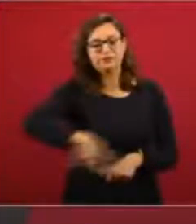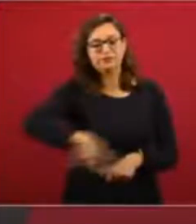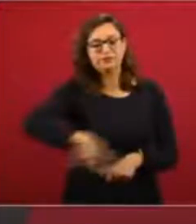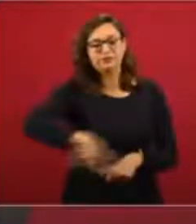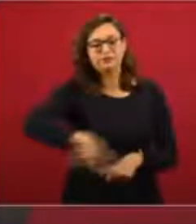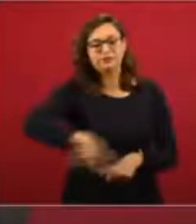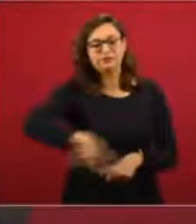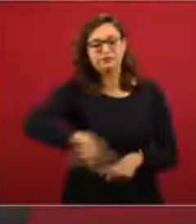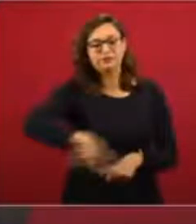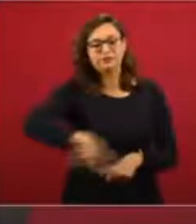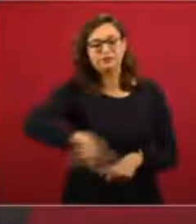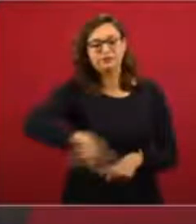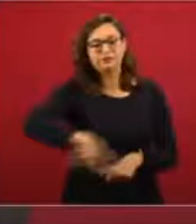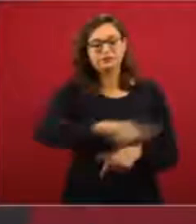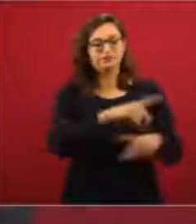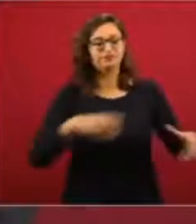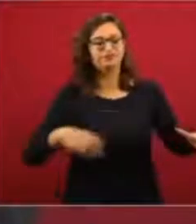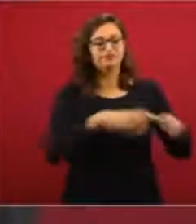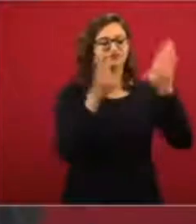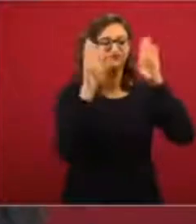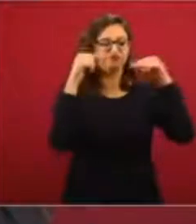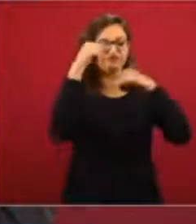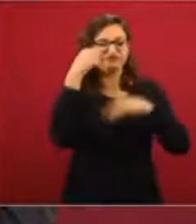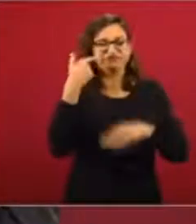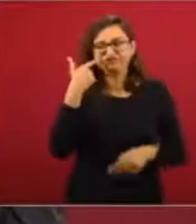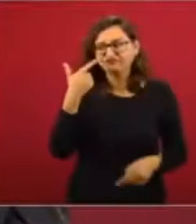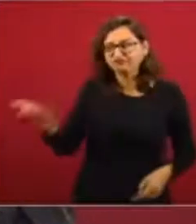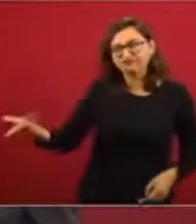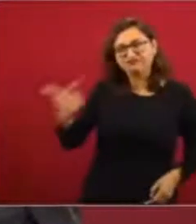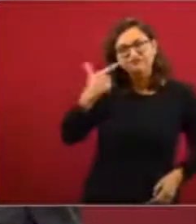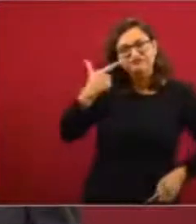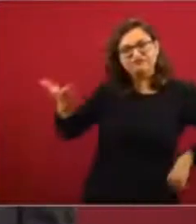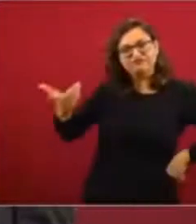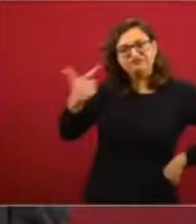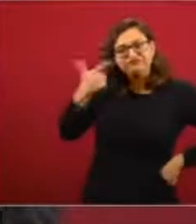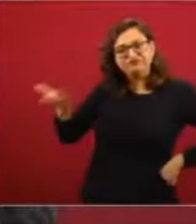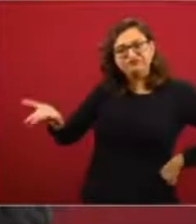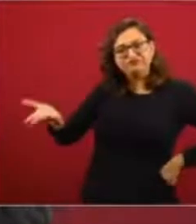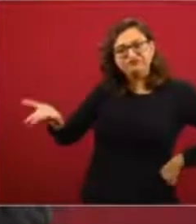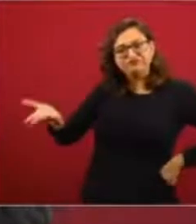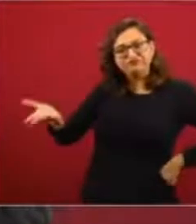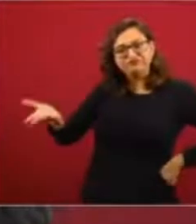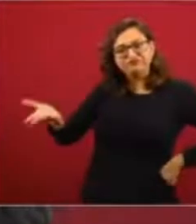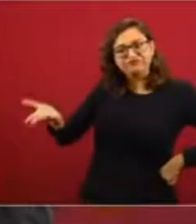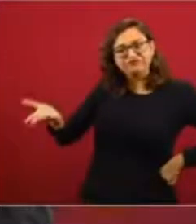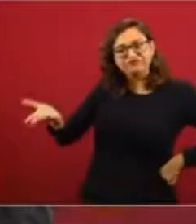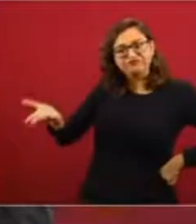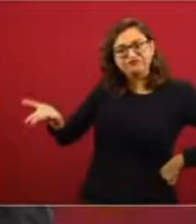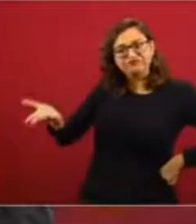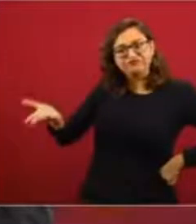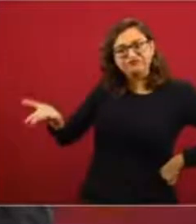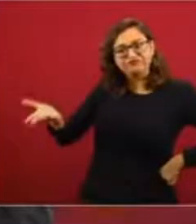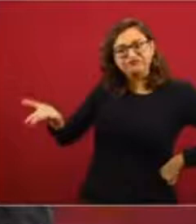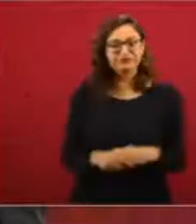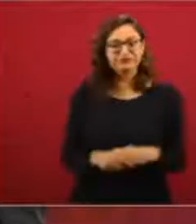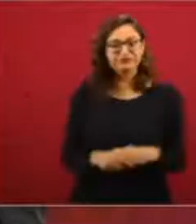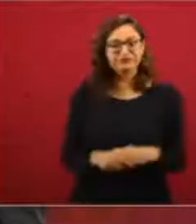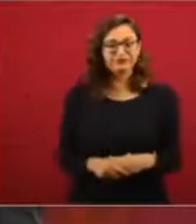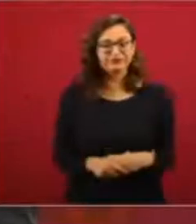argument to the conservatives. ya me imagino el Reforma, ¿no? I can imagine Reforma